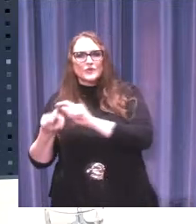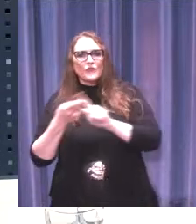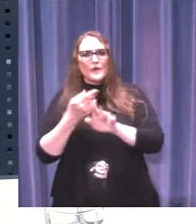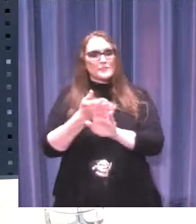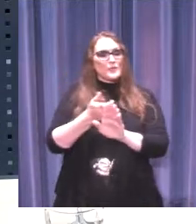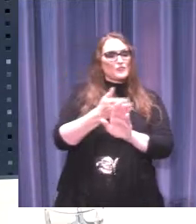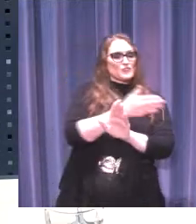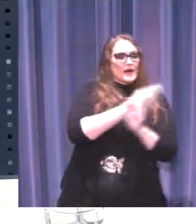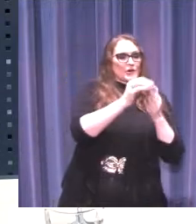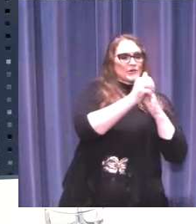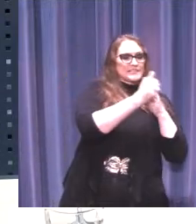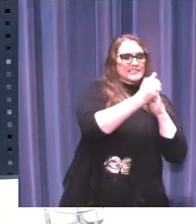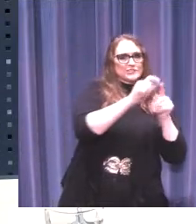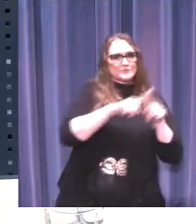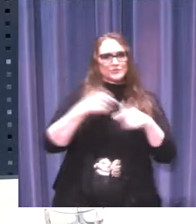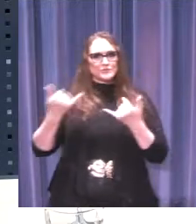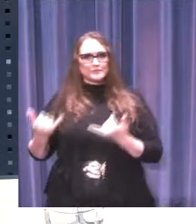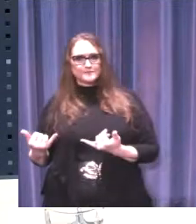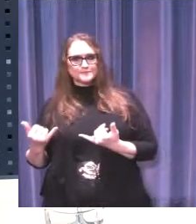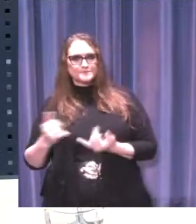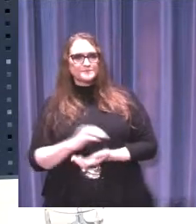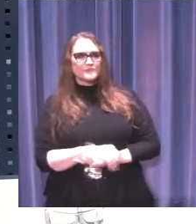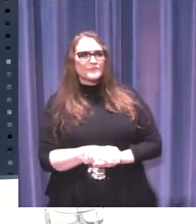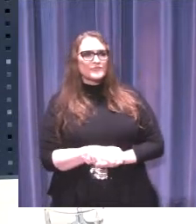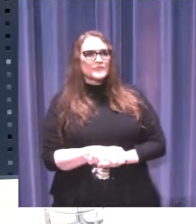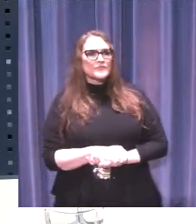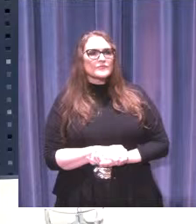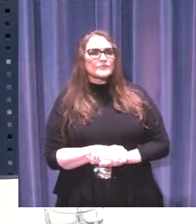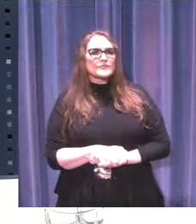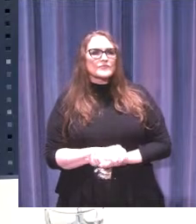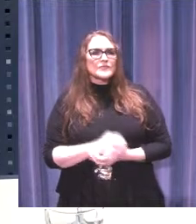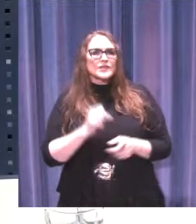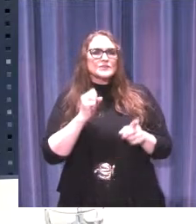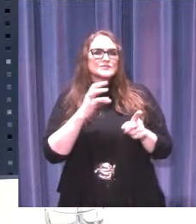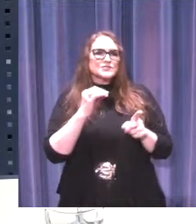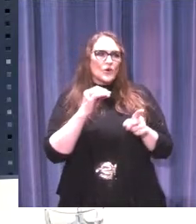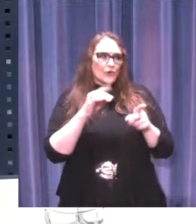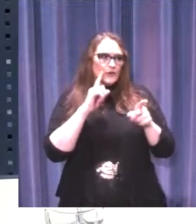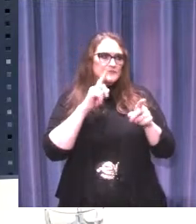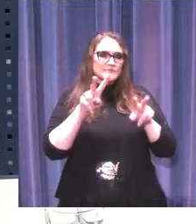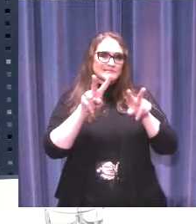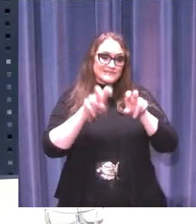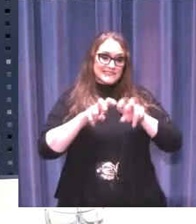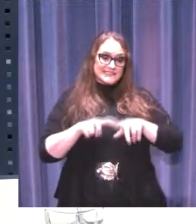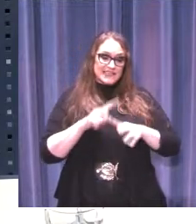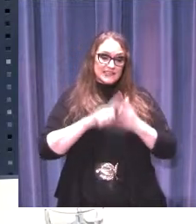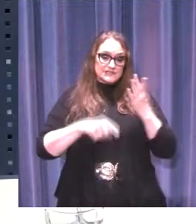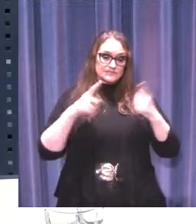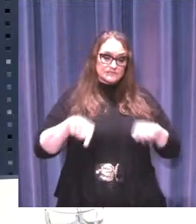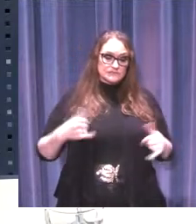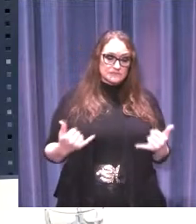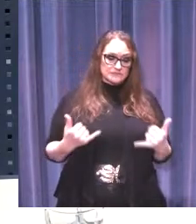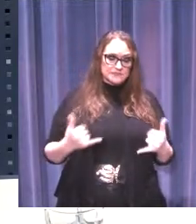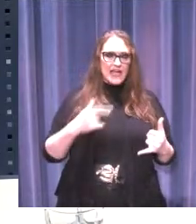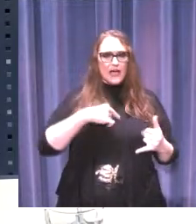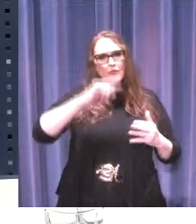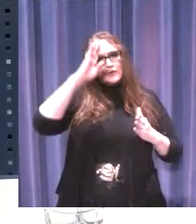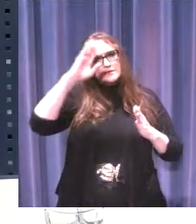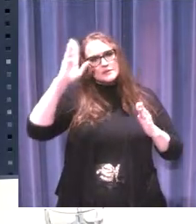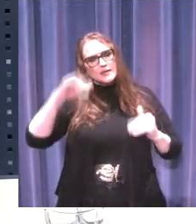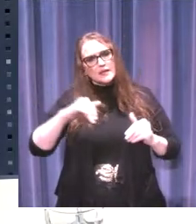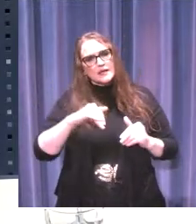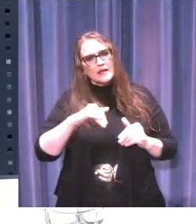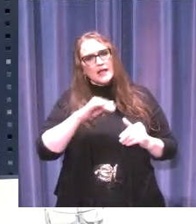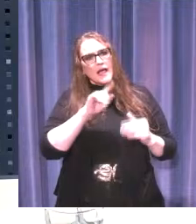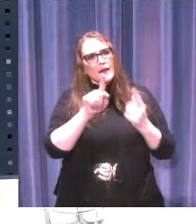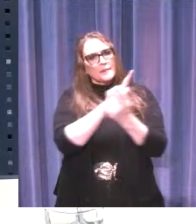leadership to the current. So in addition to assessing the current state, I would anticipate meeting